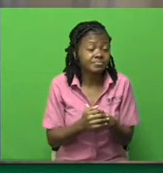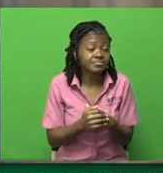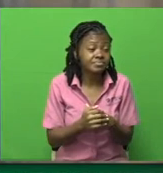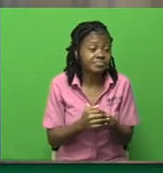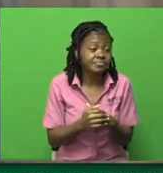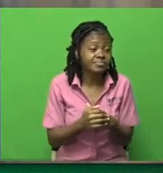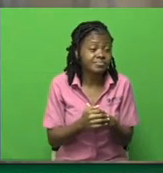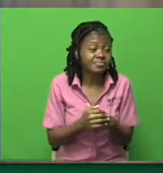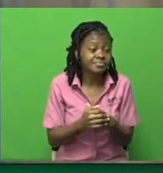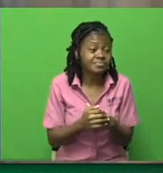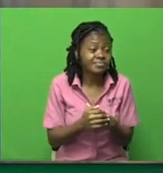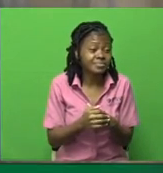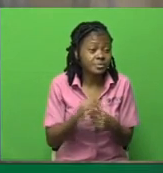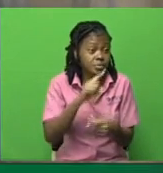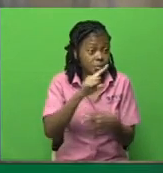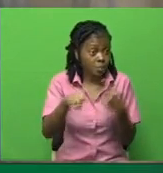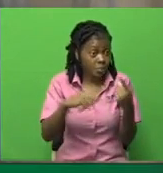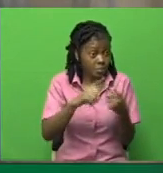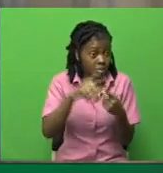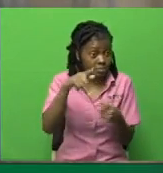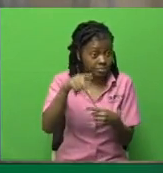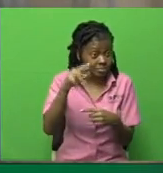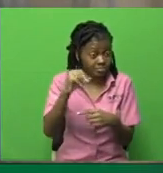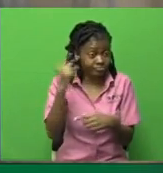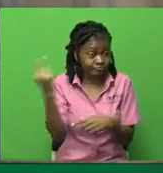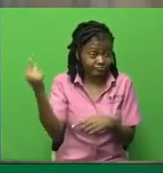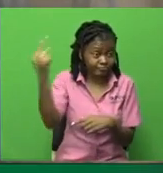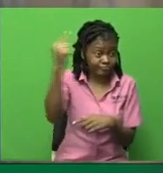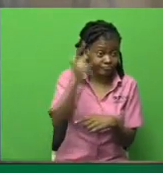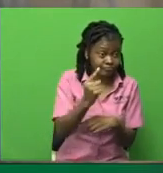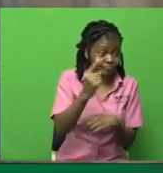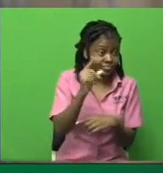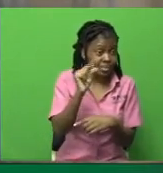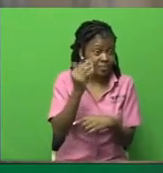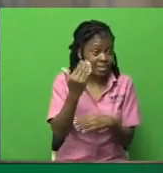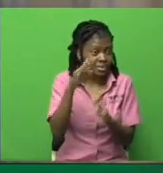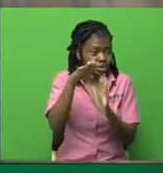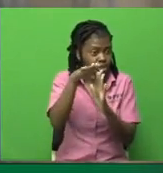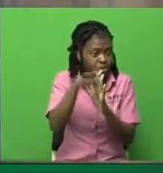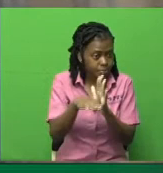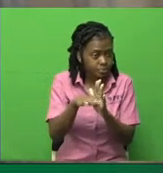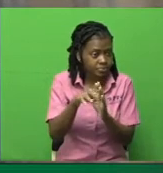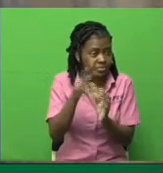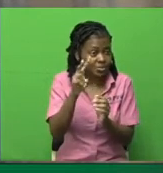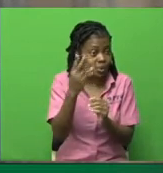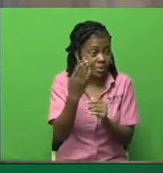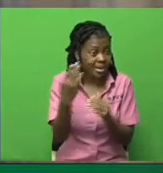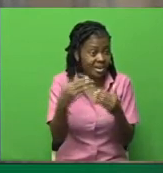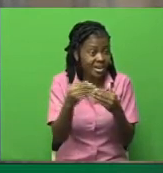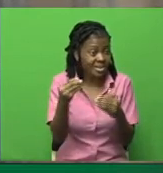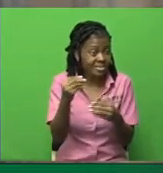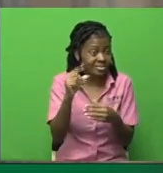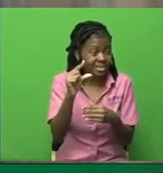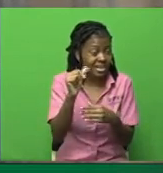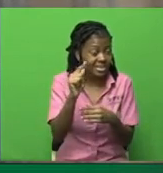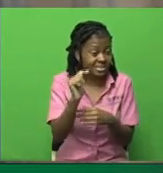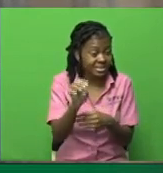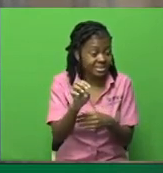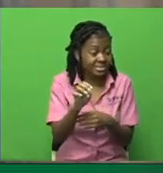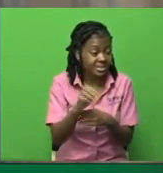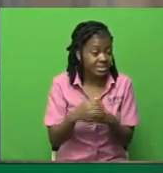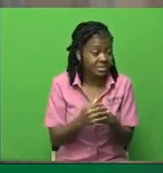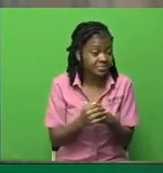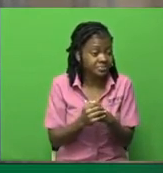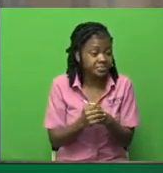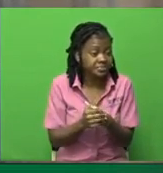when they come into office 2015 they've dropped it to 2 billion dollars under there the present government